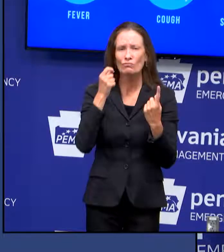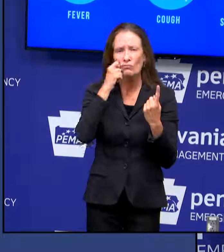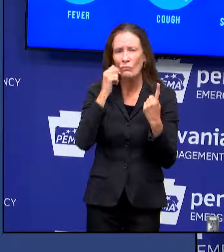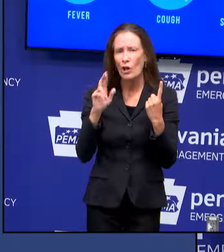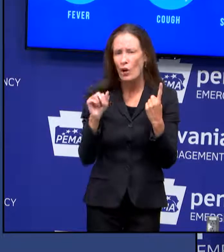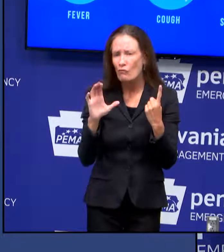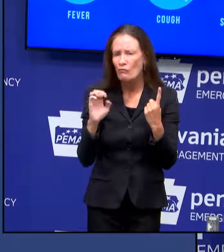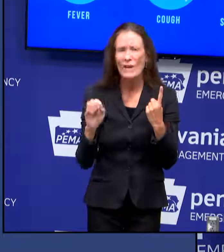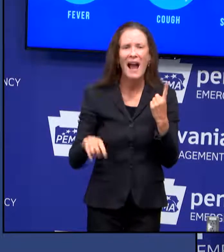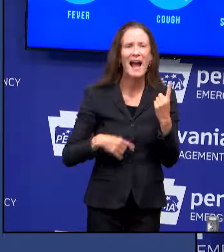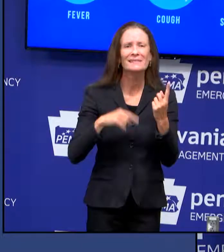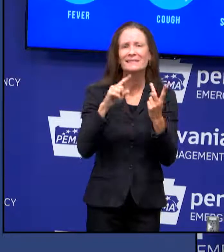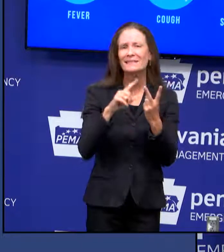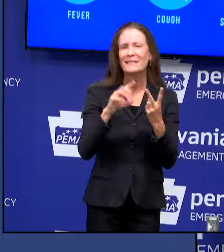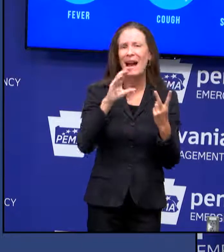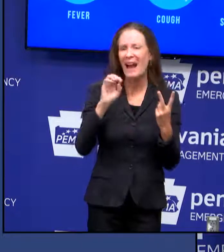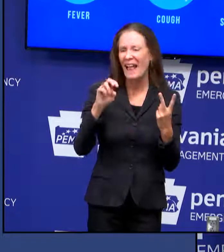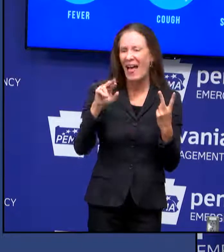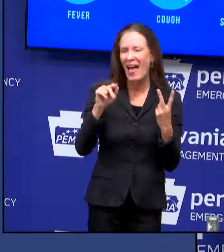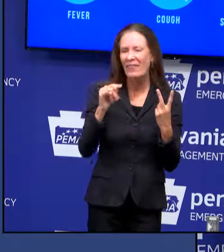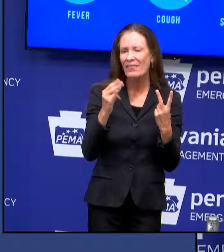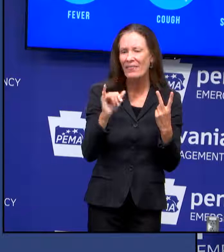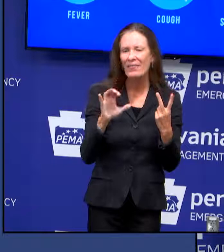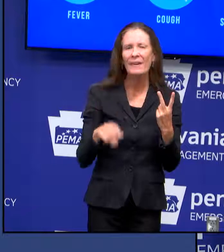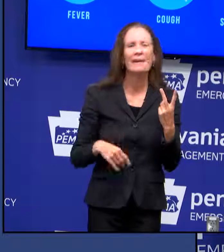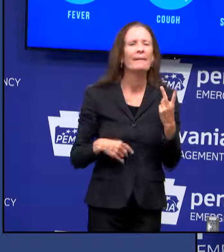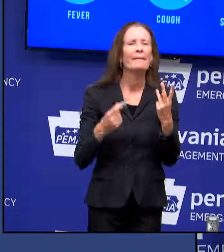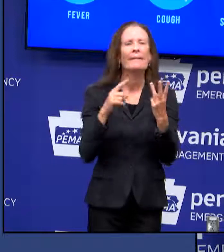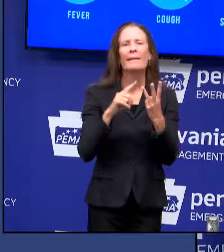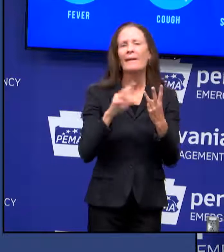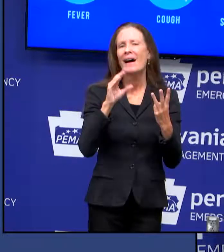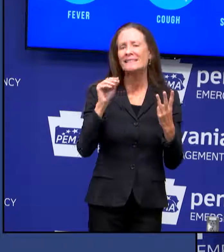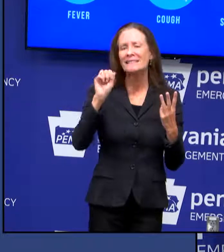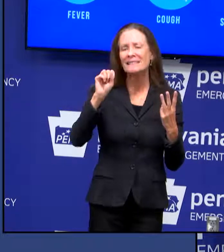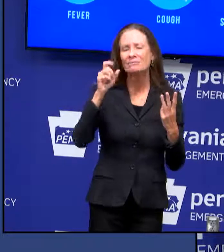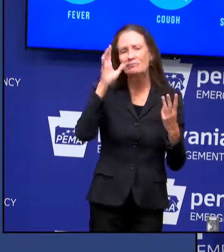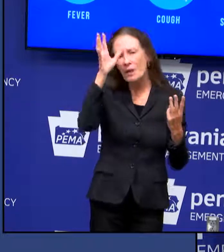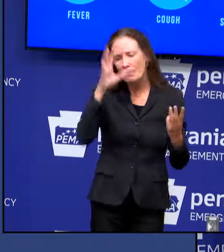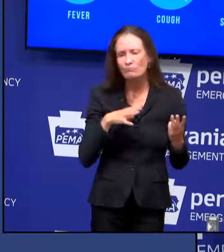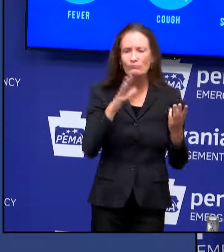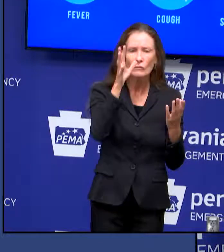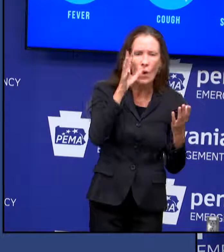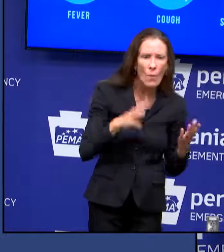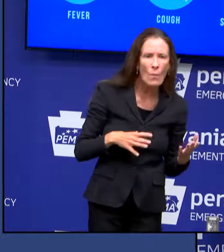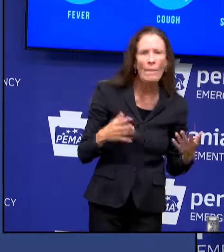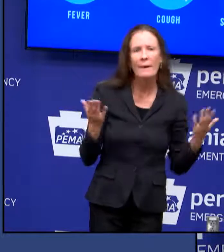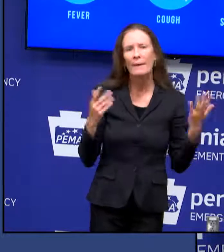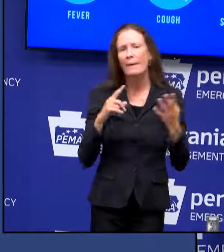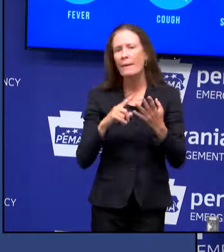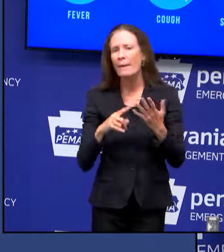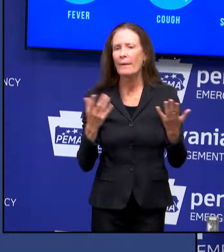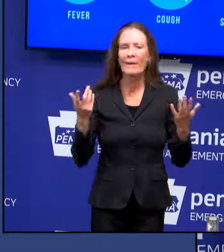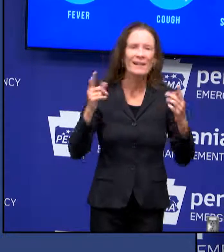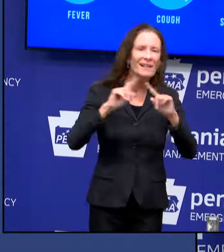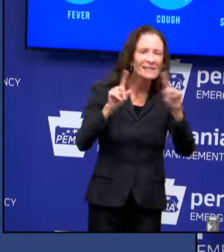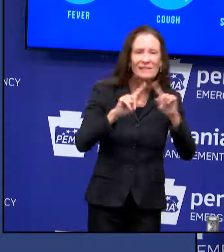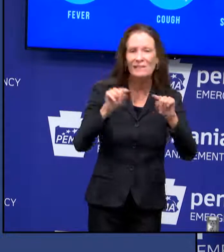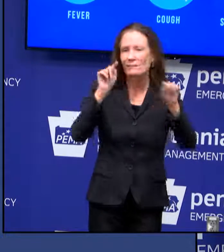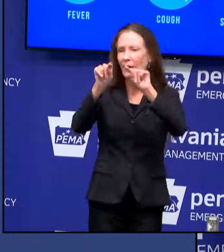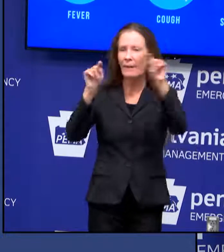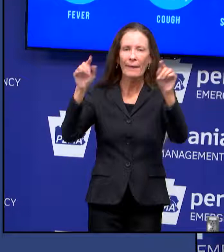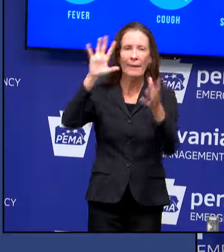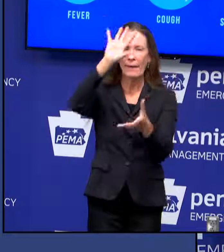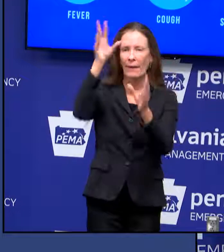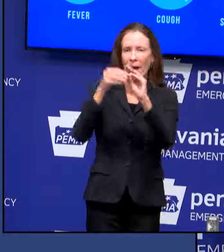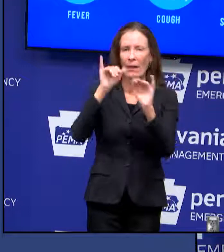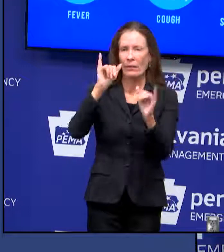data, sexual orientation, gender identity data, on those tests. We're running about 60% for race now, which is better than it has been, but it's not